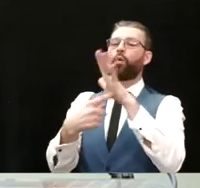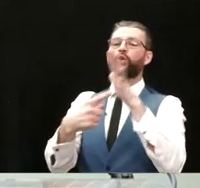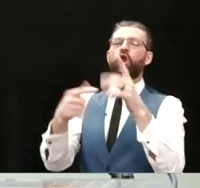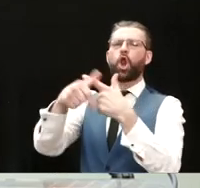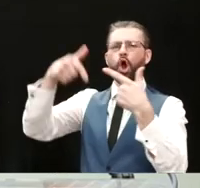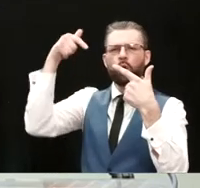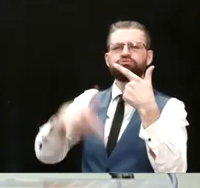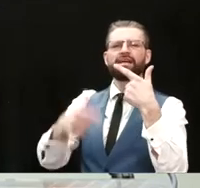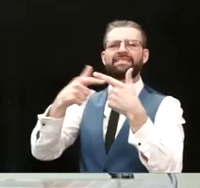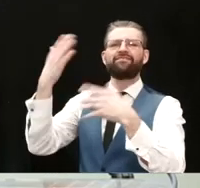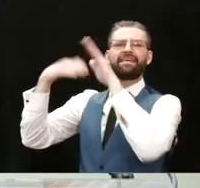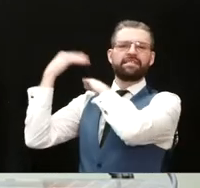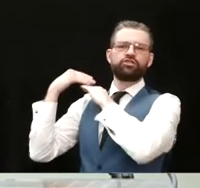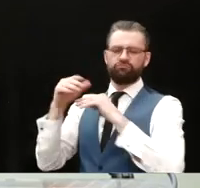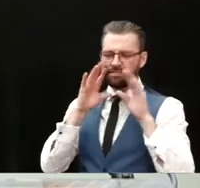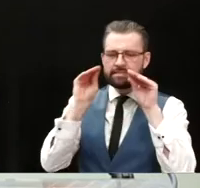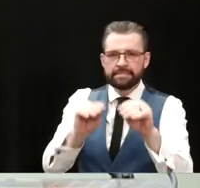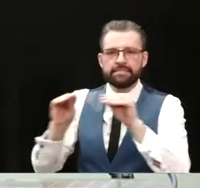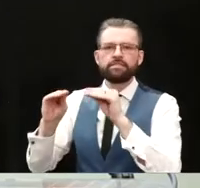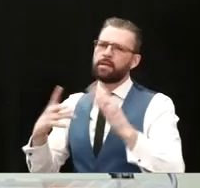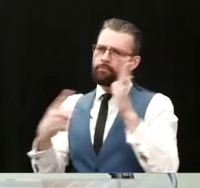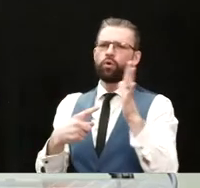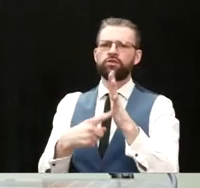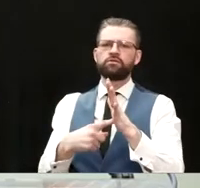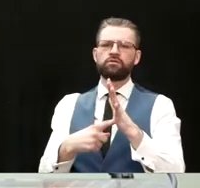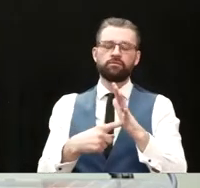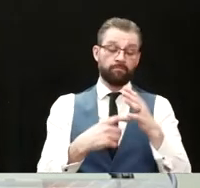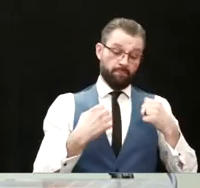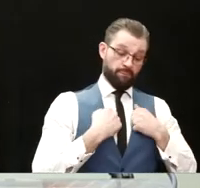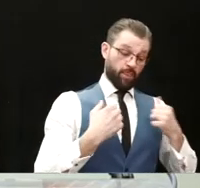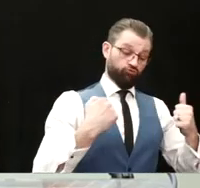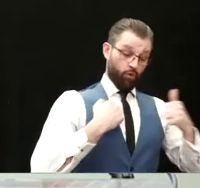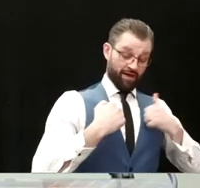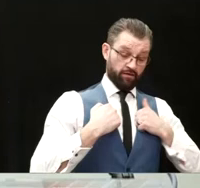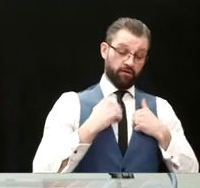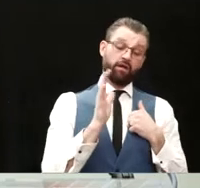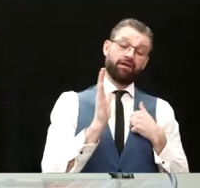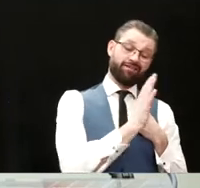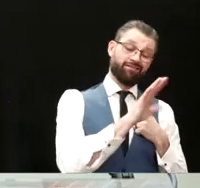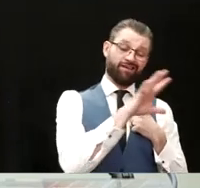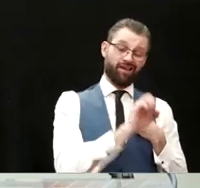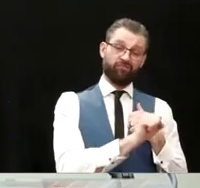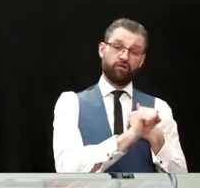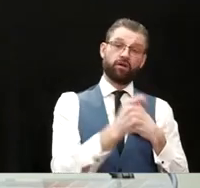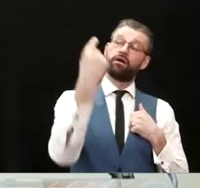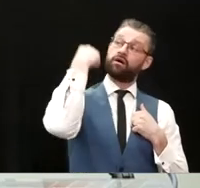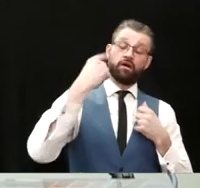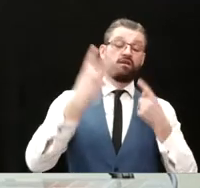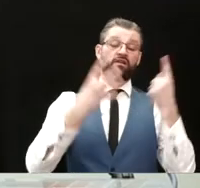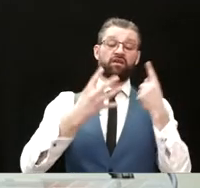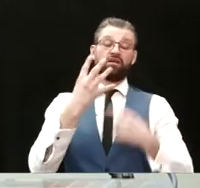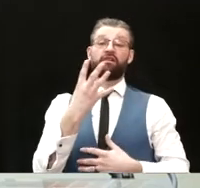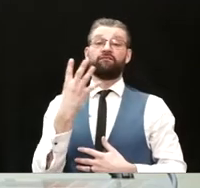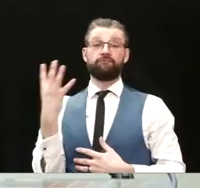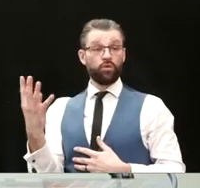comprehensive history syllabus. Rwanda, East Africa, in 1994,